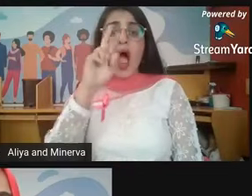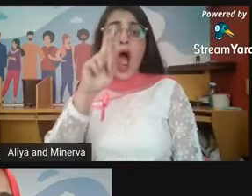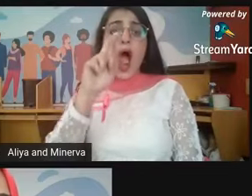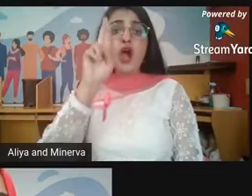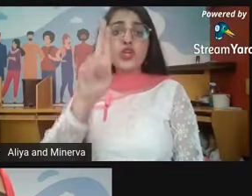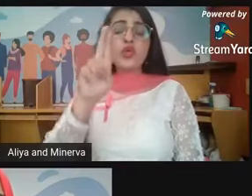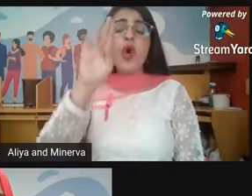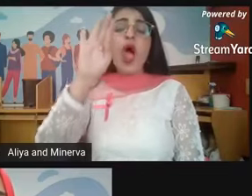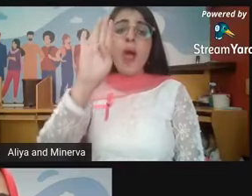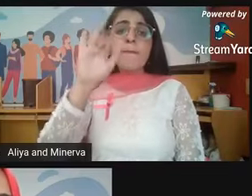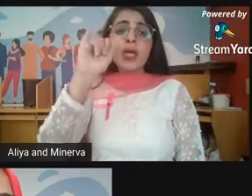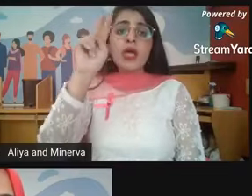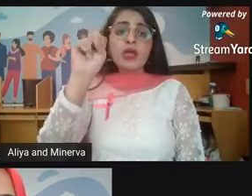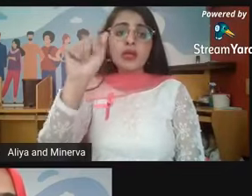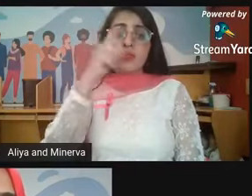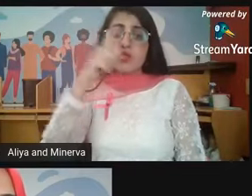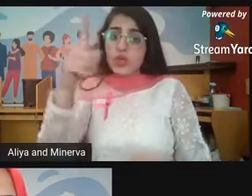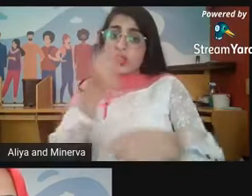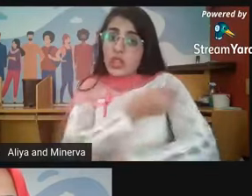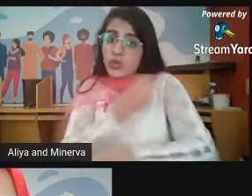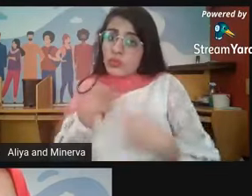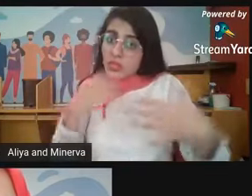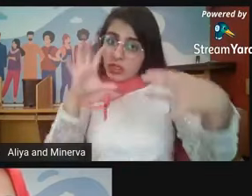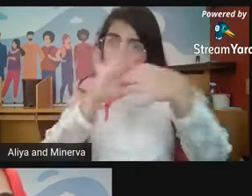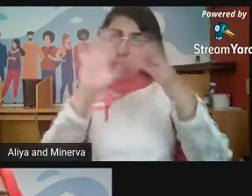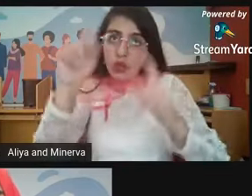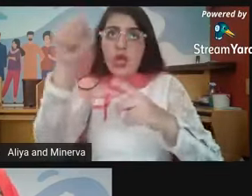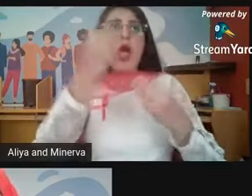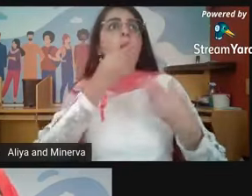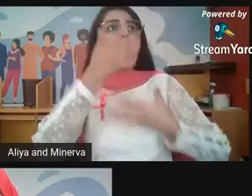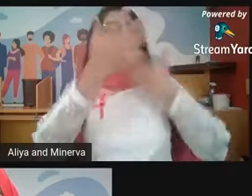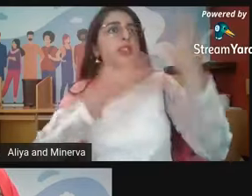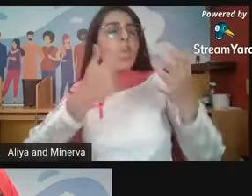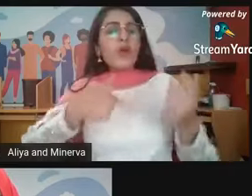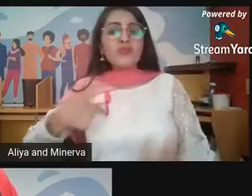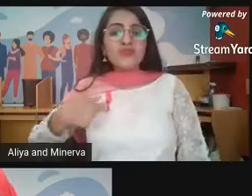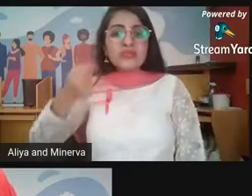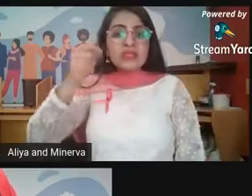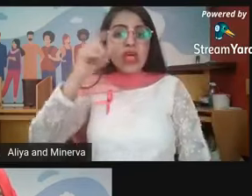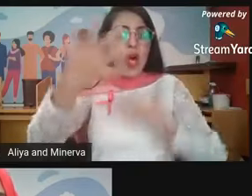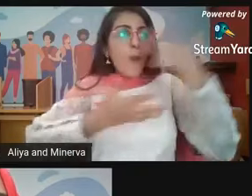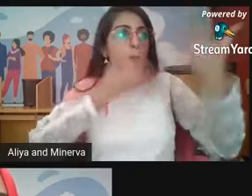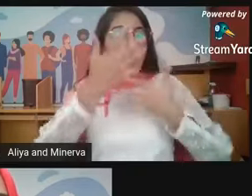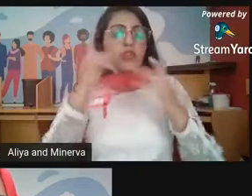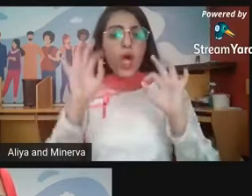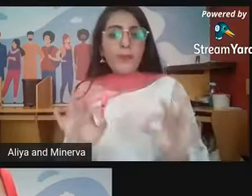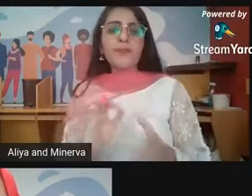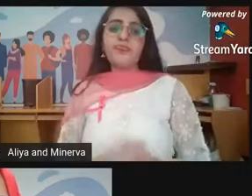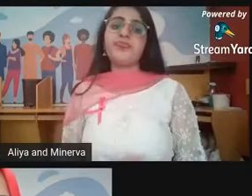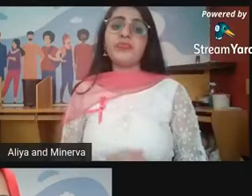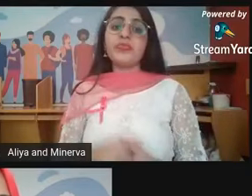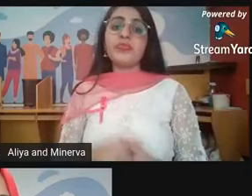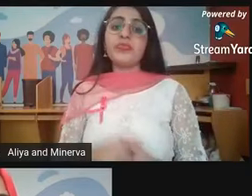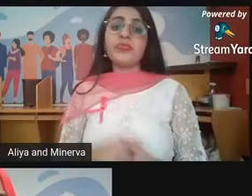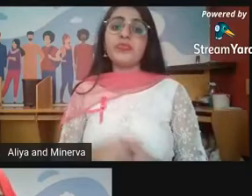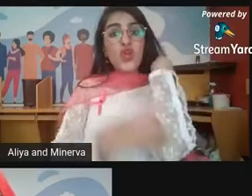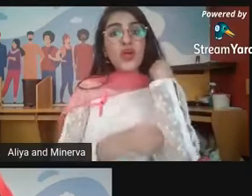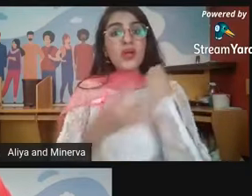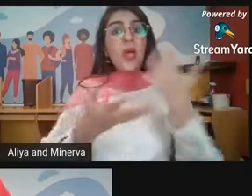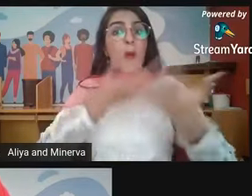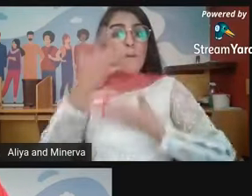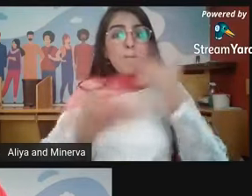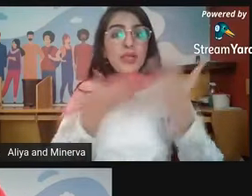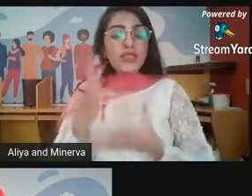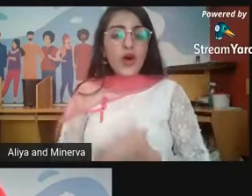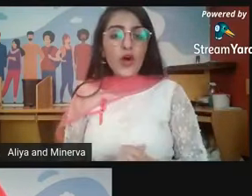Somro, where we are conducting these breast cancer awareness sessions. As per the doctor's presentation, I know